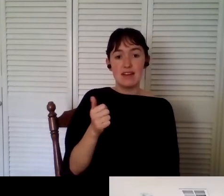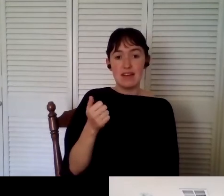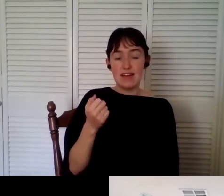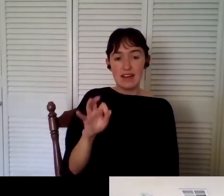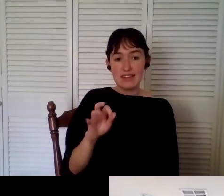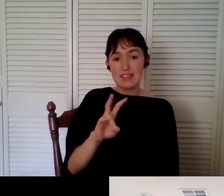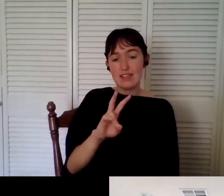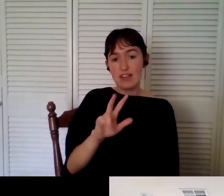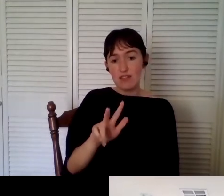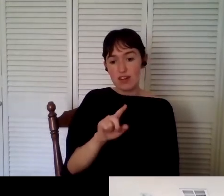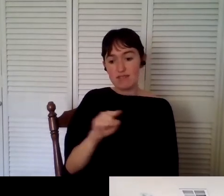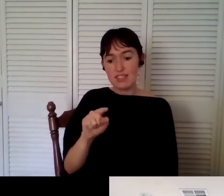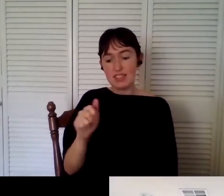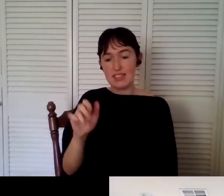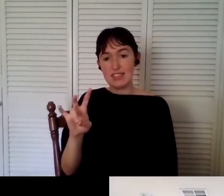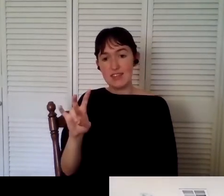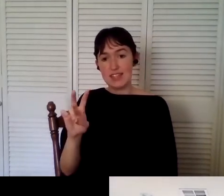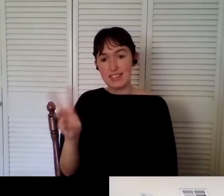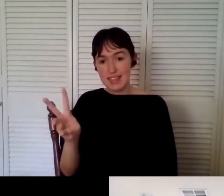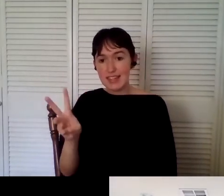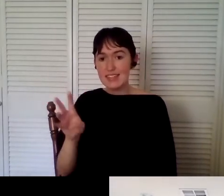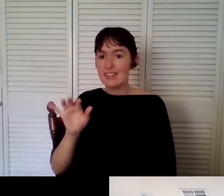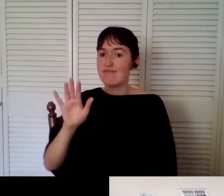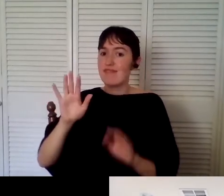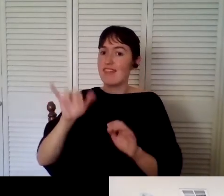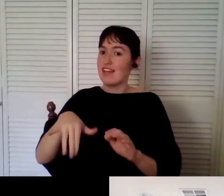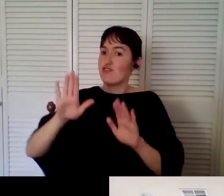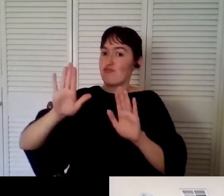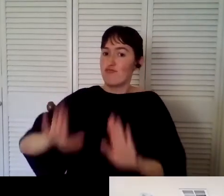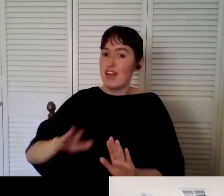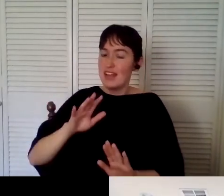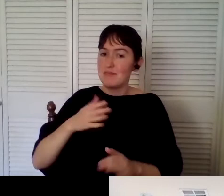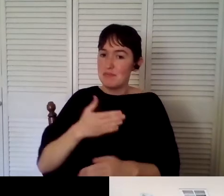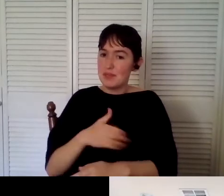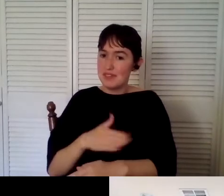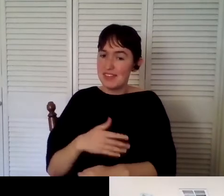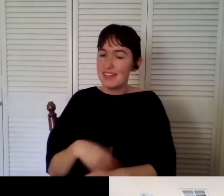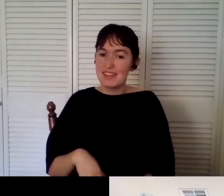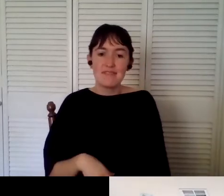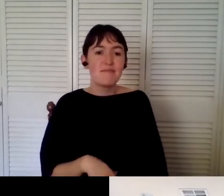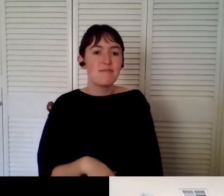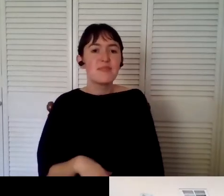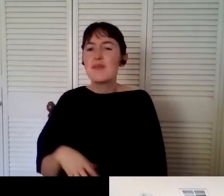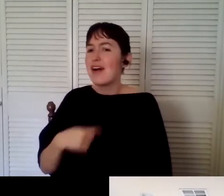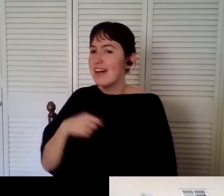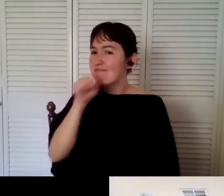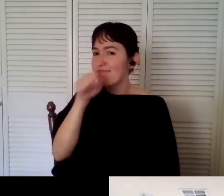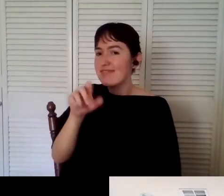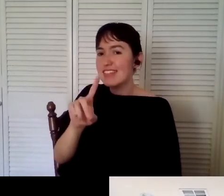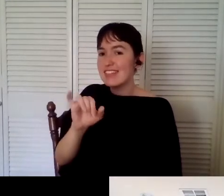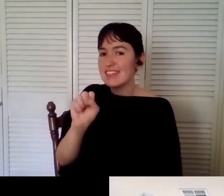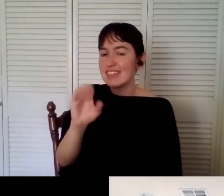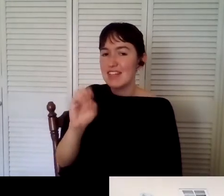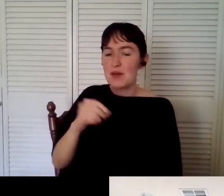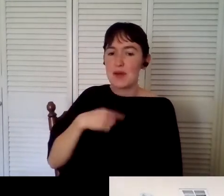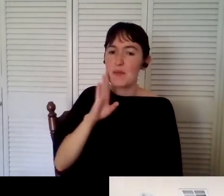out. All right. That is a great piece of information. I also love disco. So good answer. I'm going to listen to disco for the rest of the